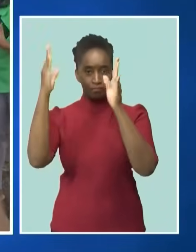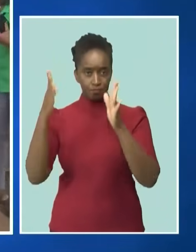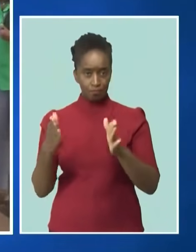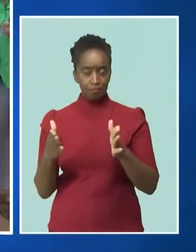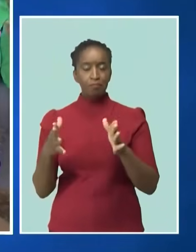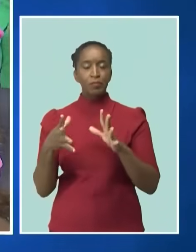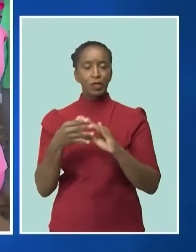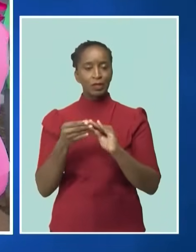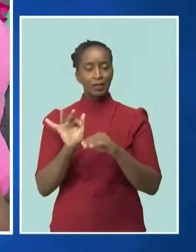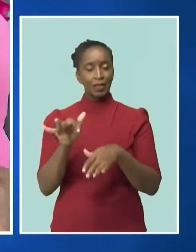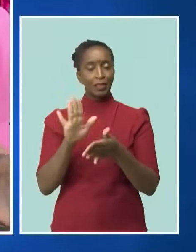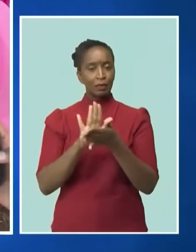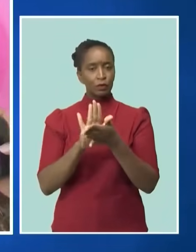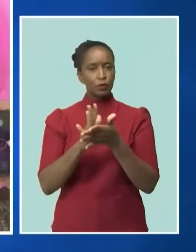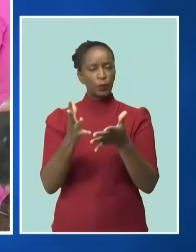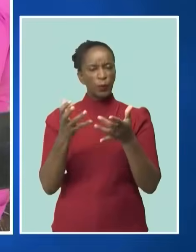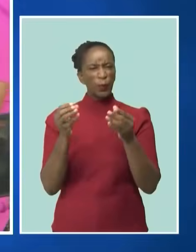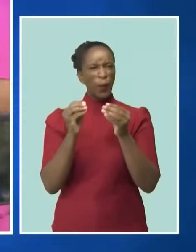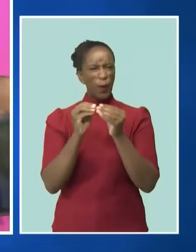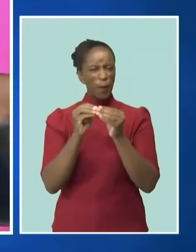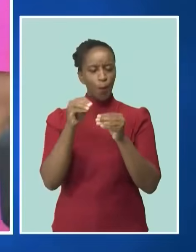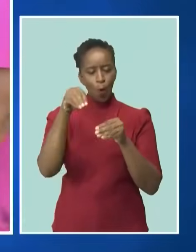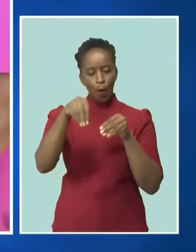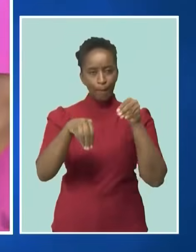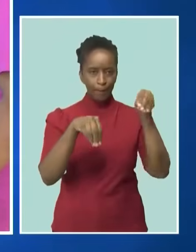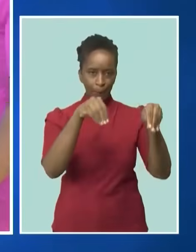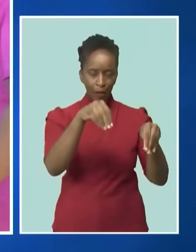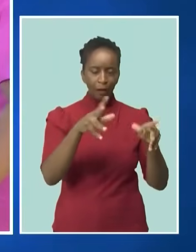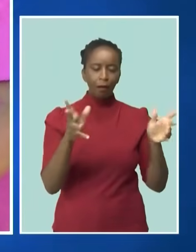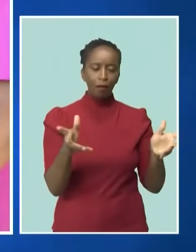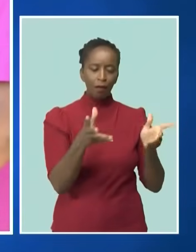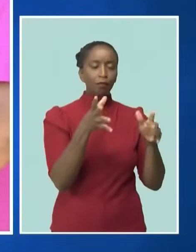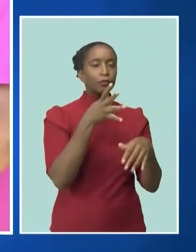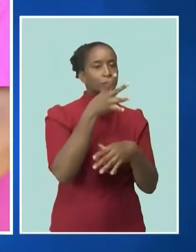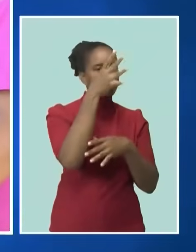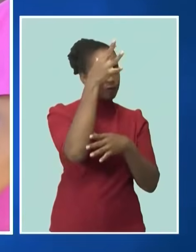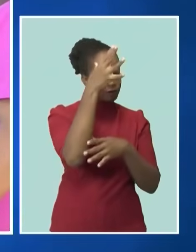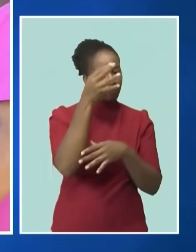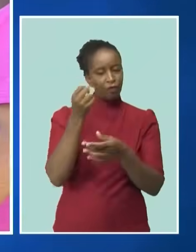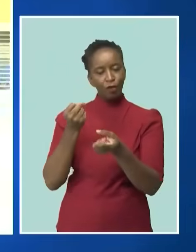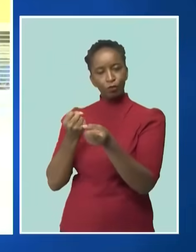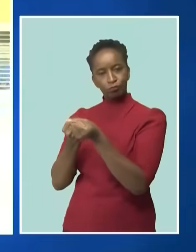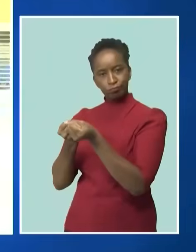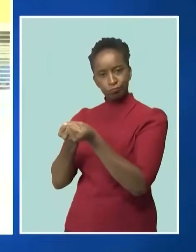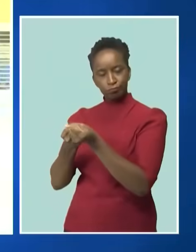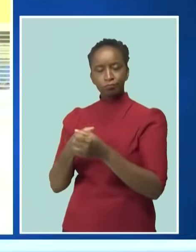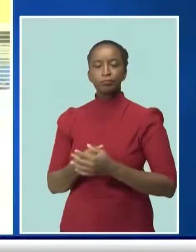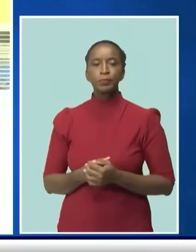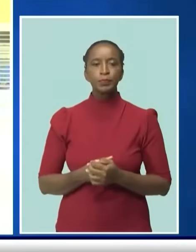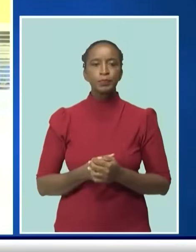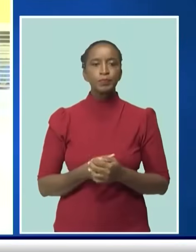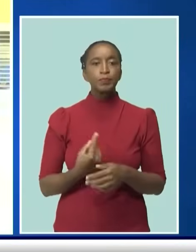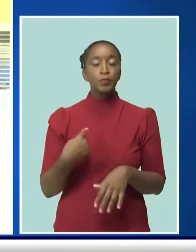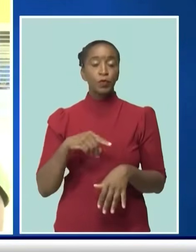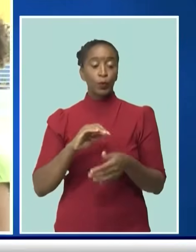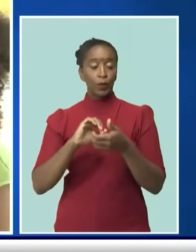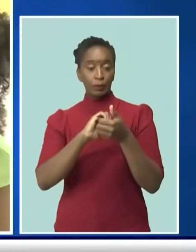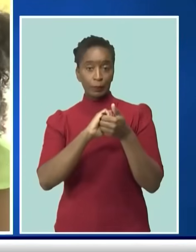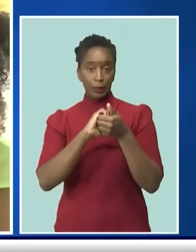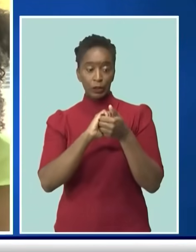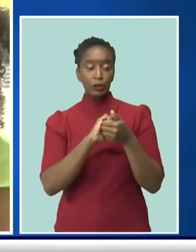planting initiative, and she also called on parents to support the effort. In partnership with our parents and